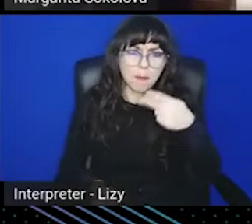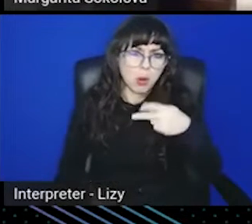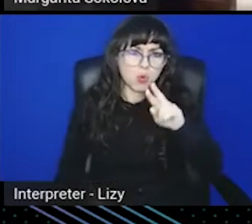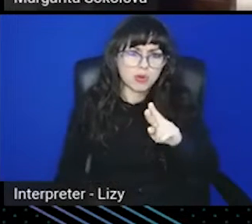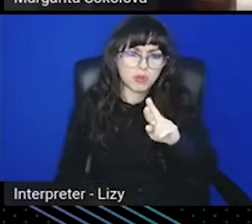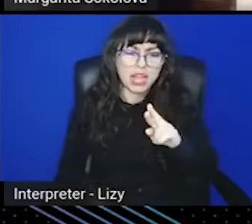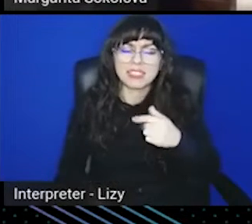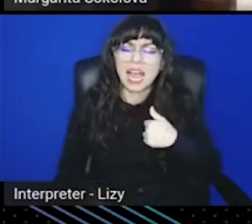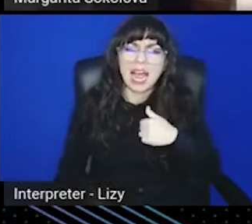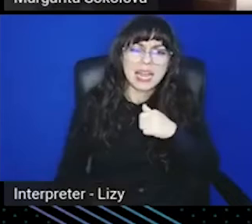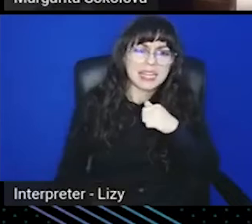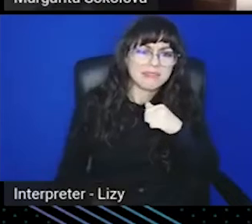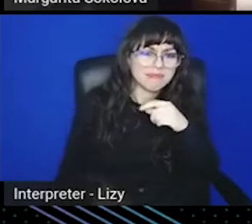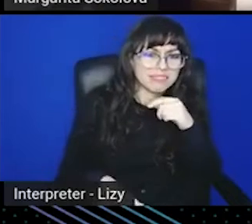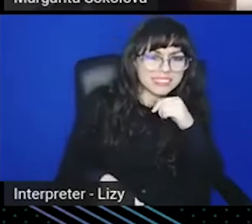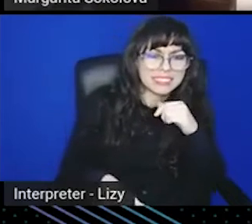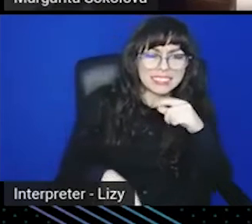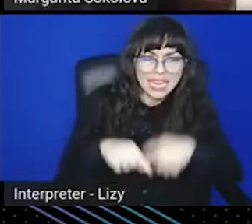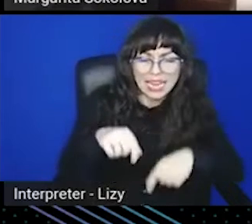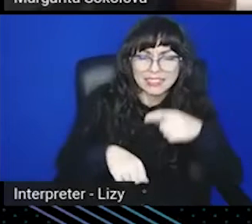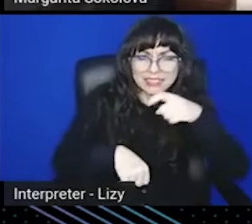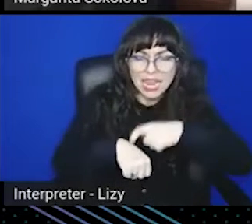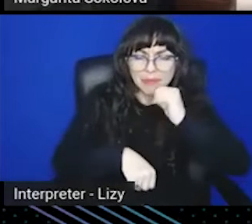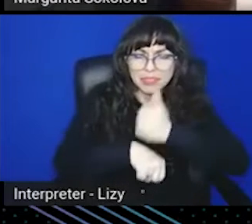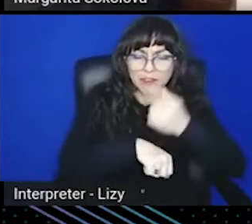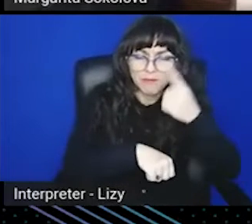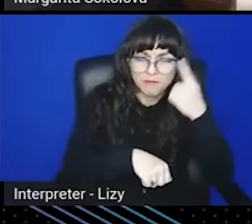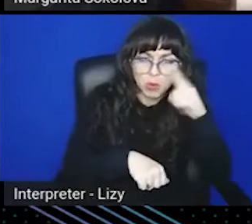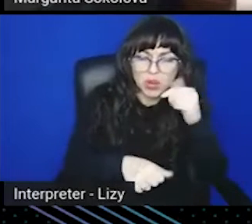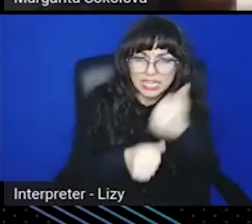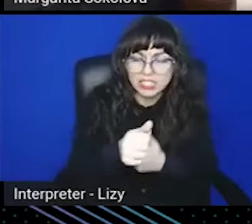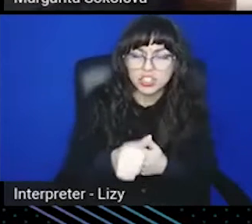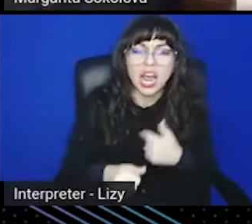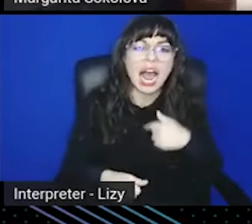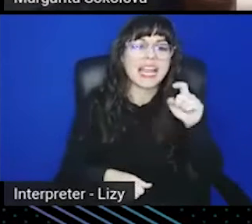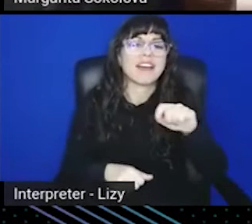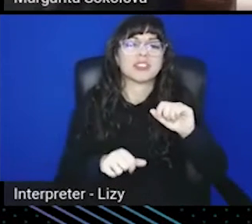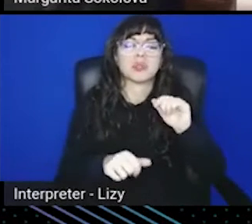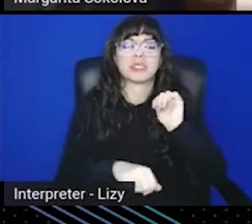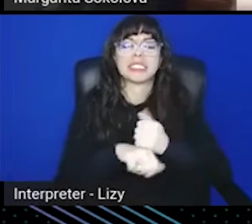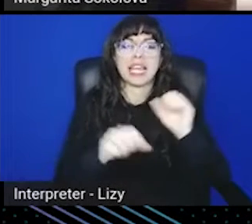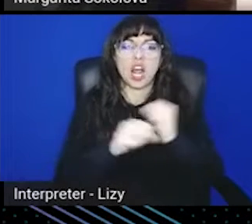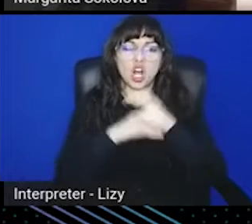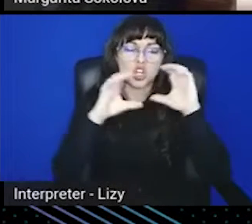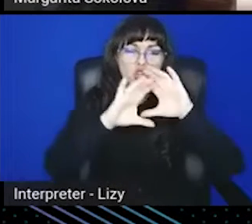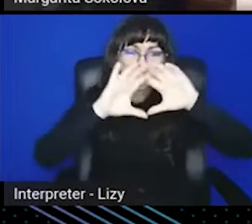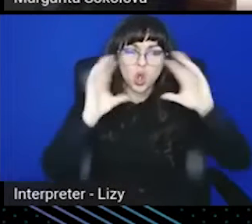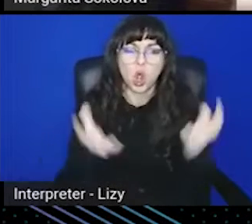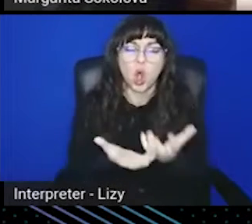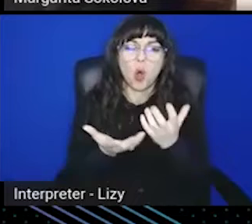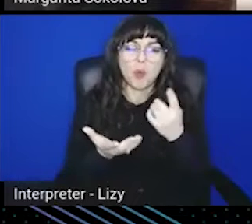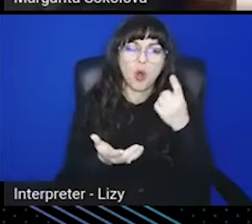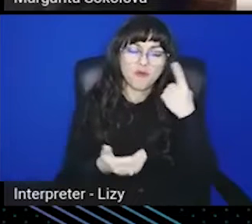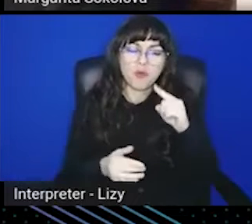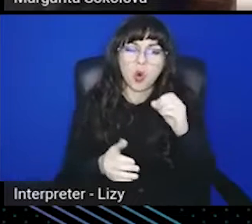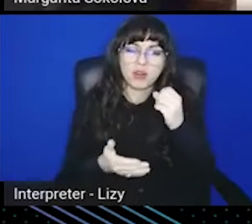be. So I have to set a global scope for the credentials to apply to all future workspaces.